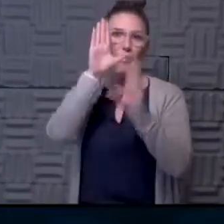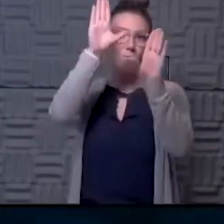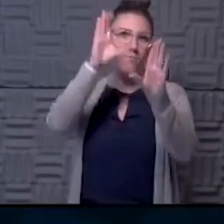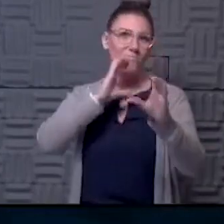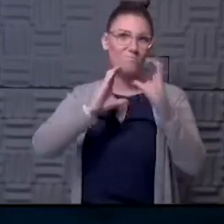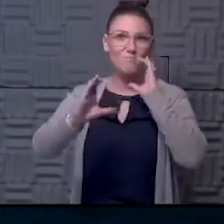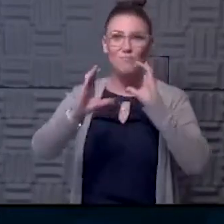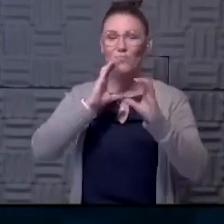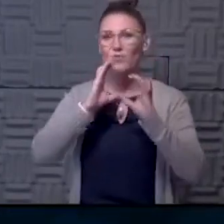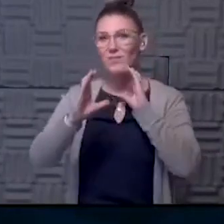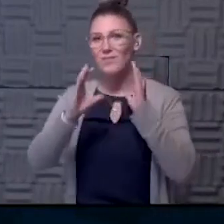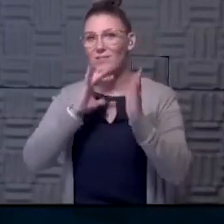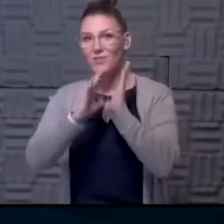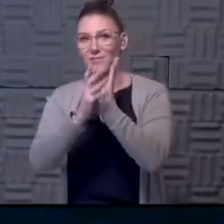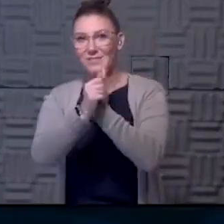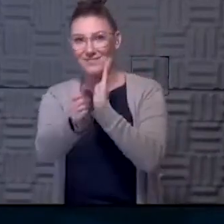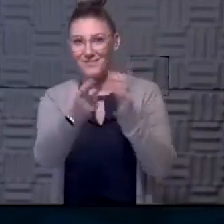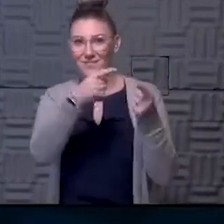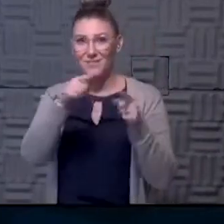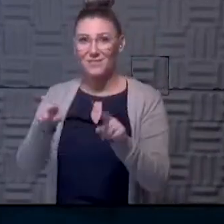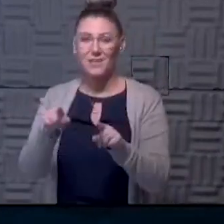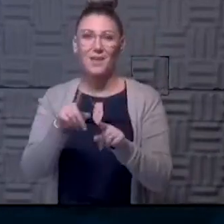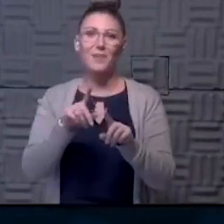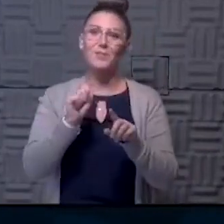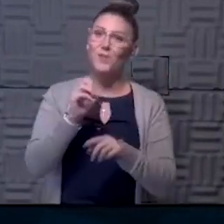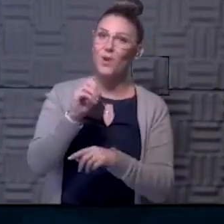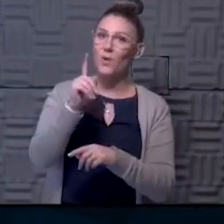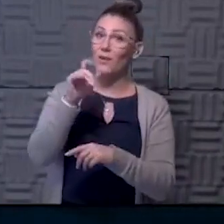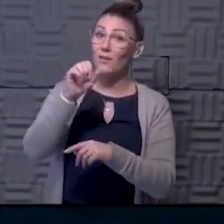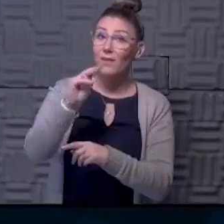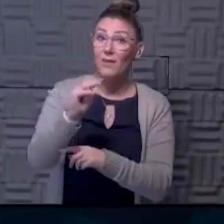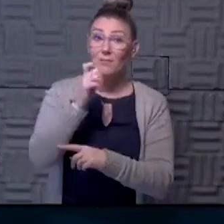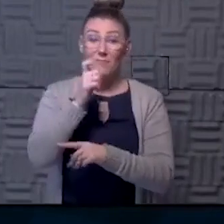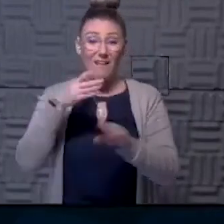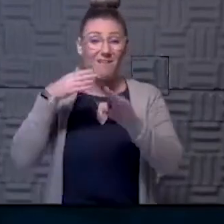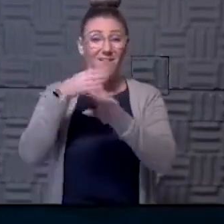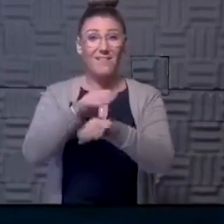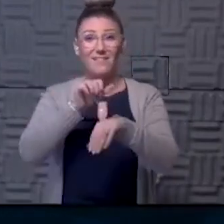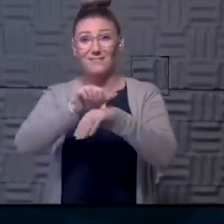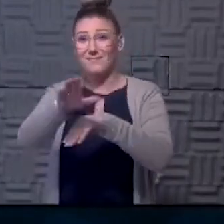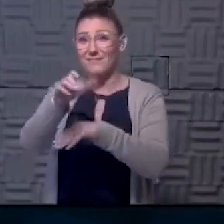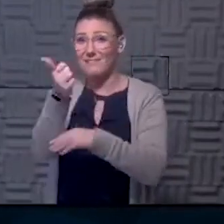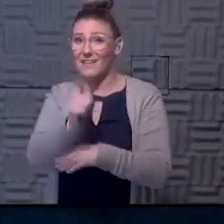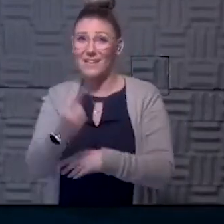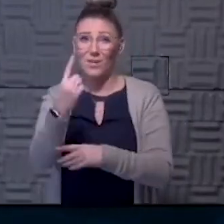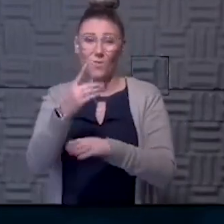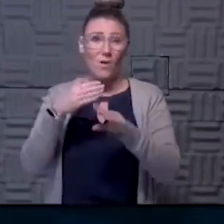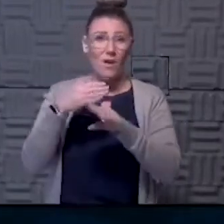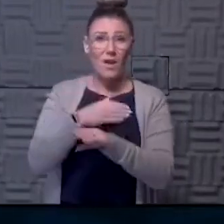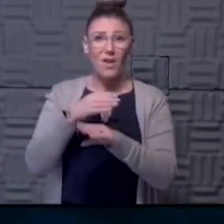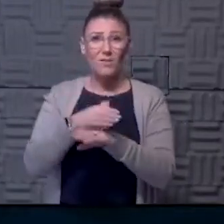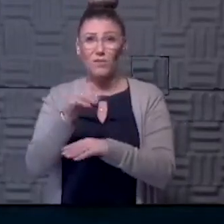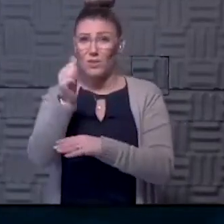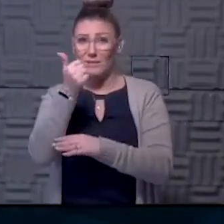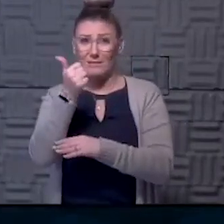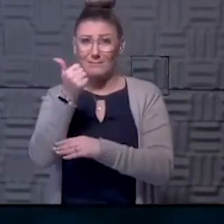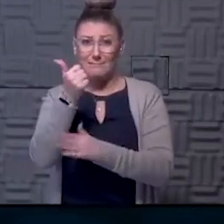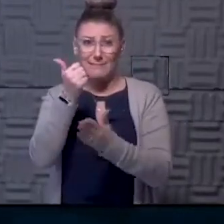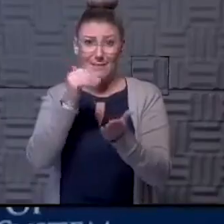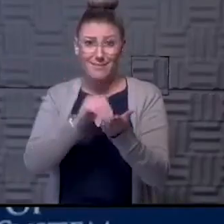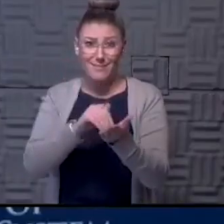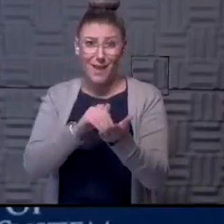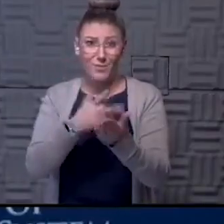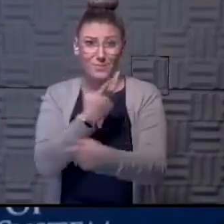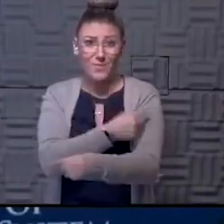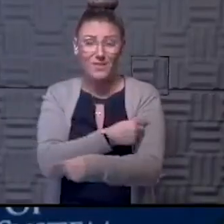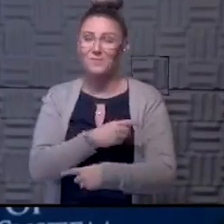So, Kim, once again, we've not sent anybody to the emergency room after one of our 10,000 doses. Is that right? No, we have not.